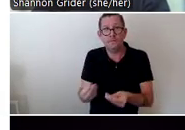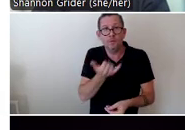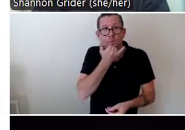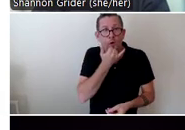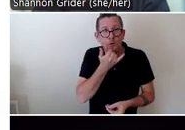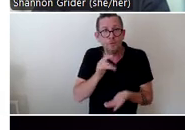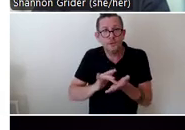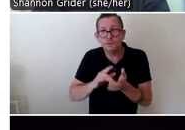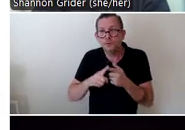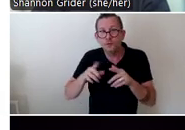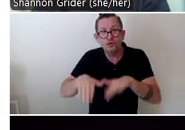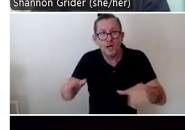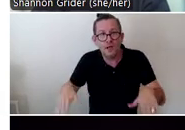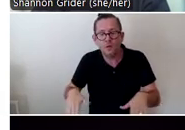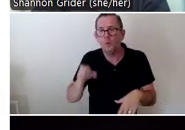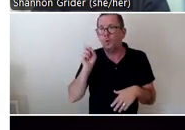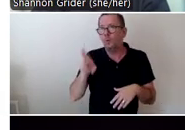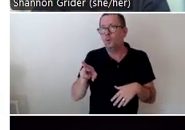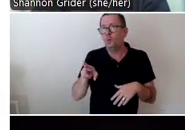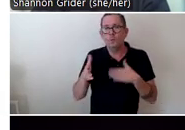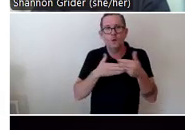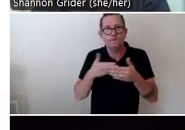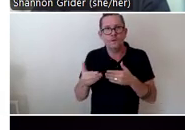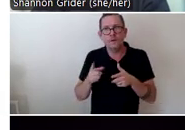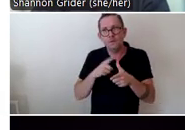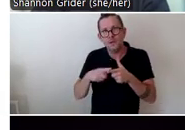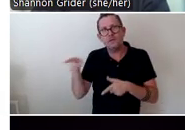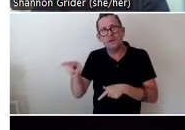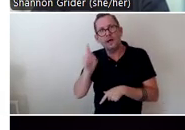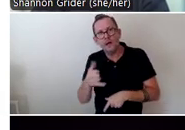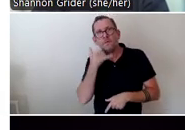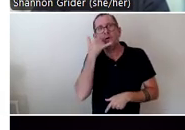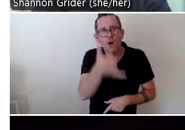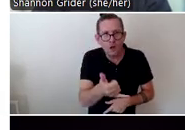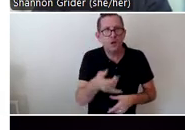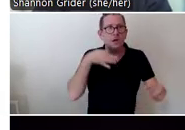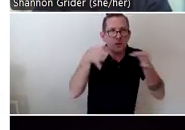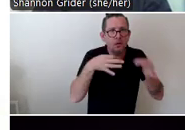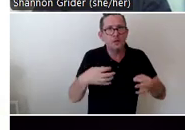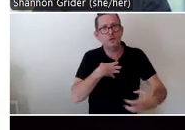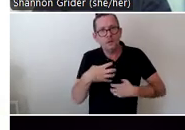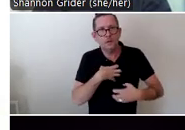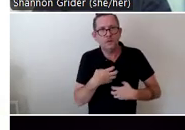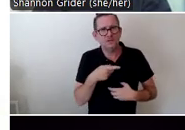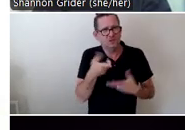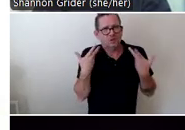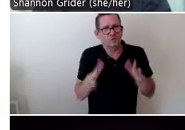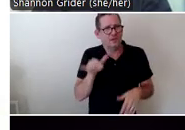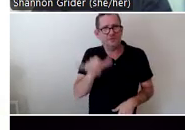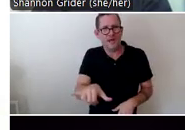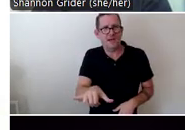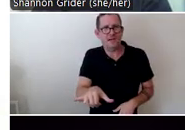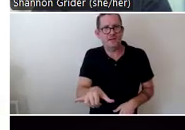hurting themselves. They could be taking their medication incorrectly. They could be injuring their child by doing something